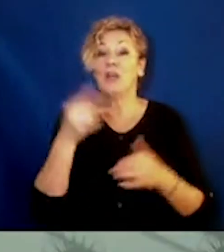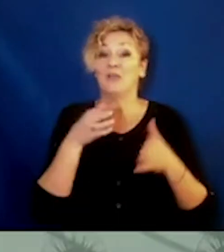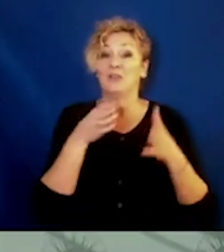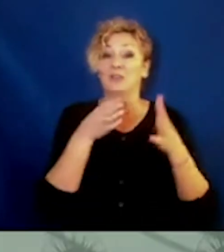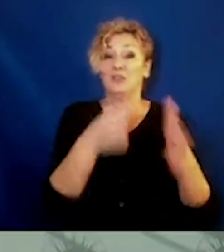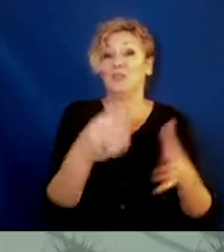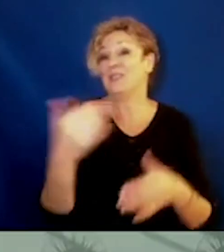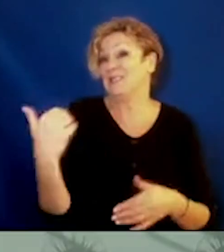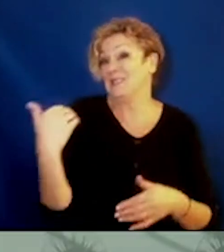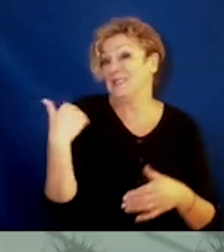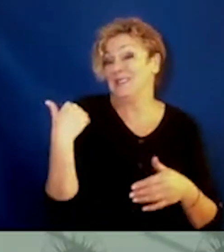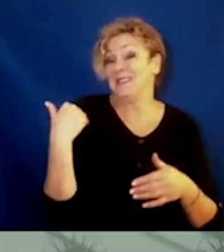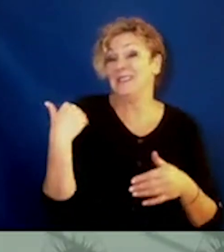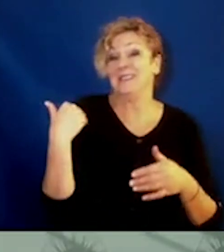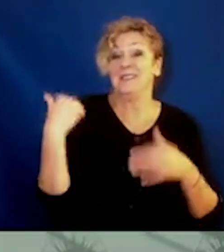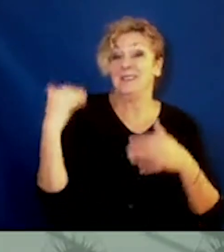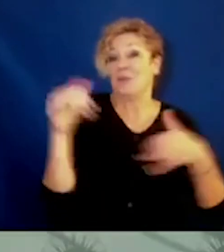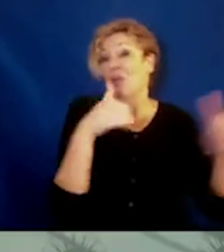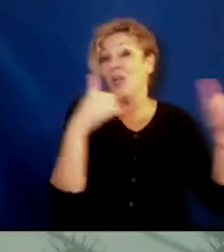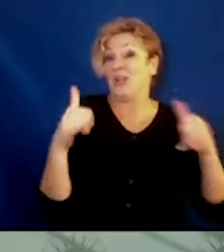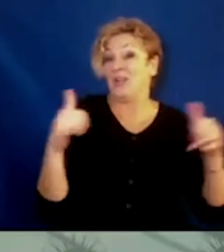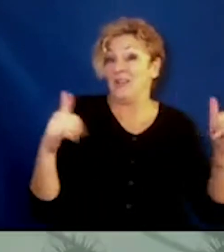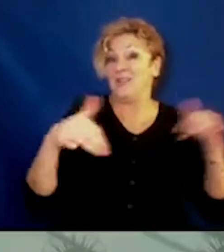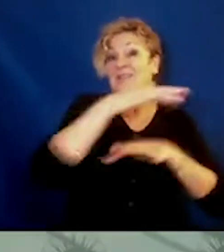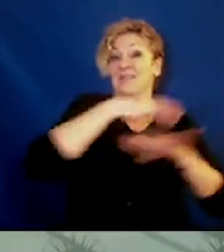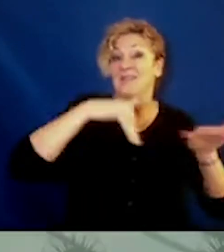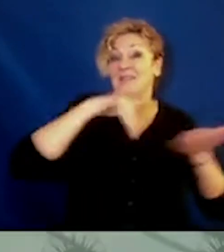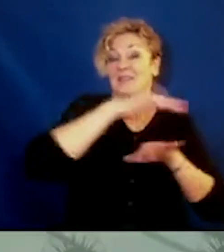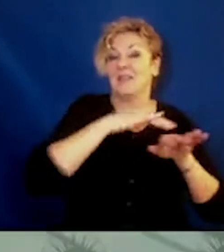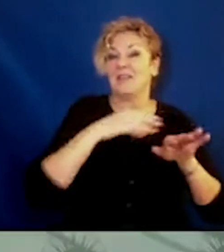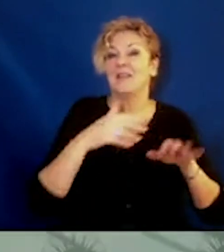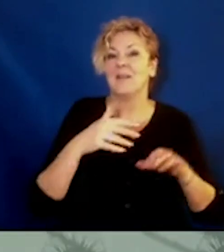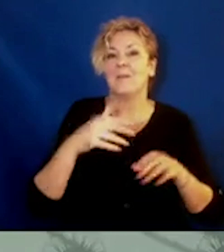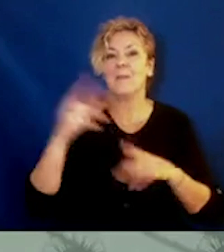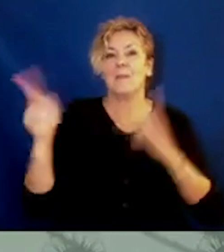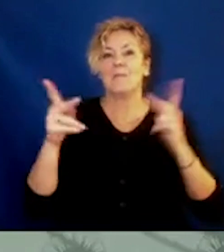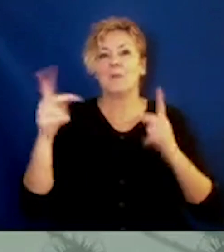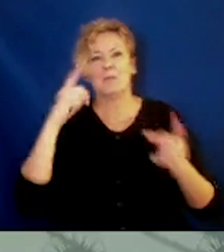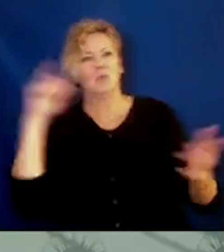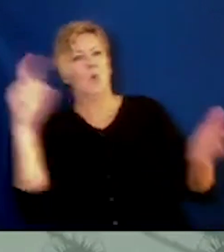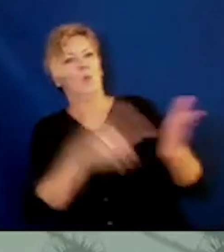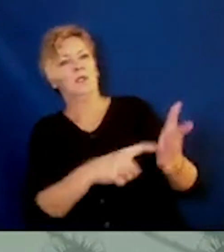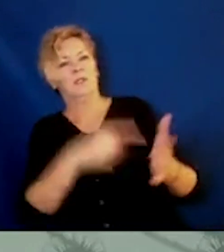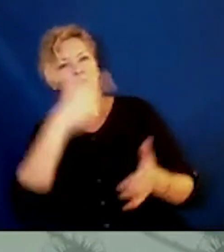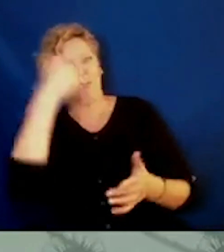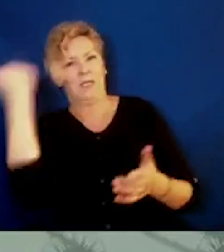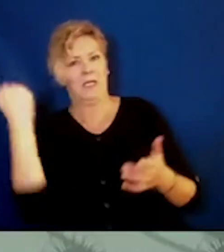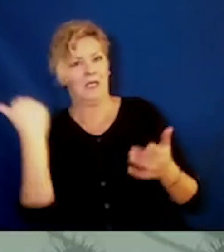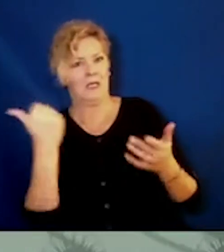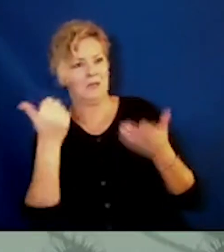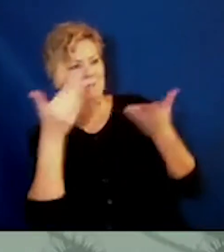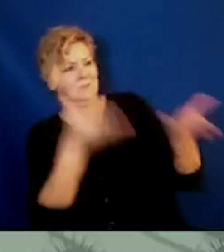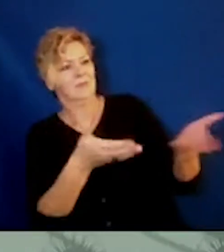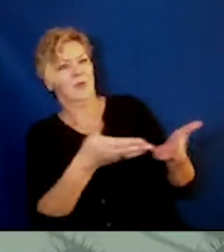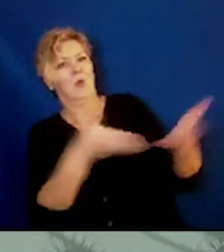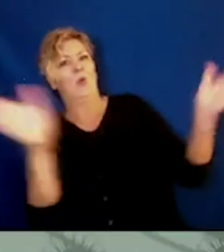with respect to the Granville Strip, I mean, I think there's steps we have to take everywhere, but one of the things that is